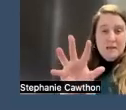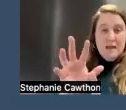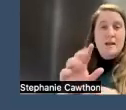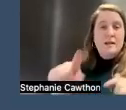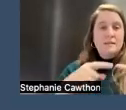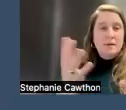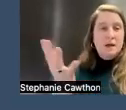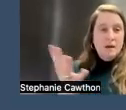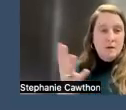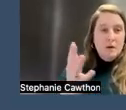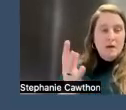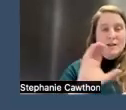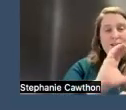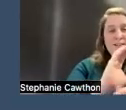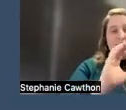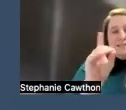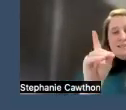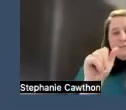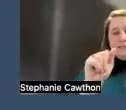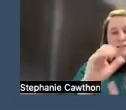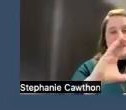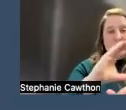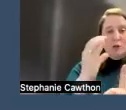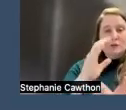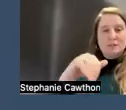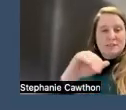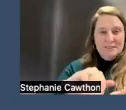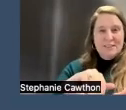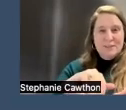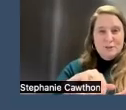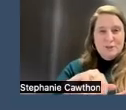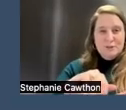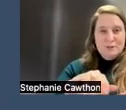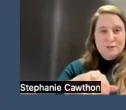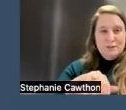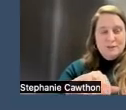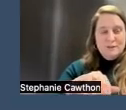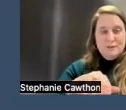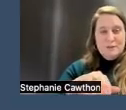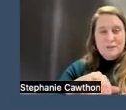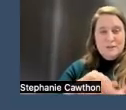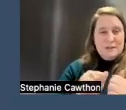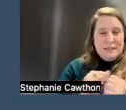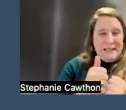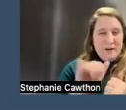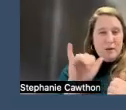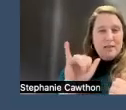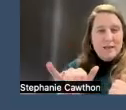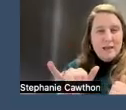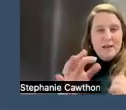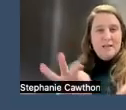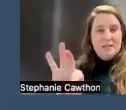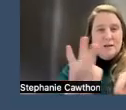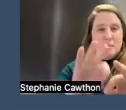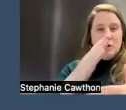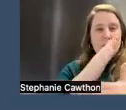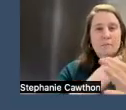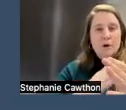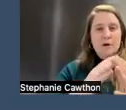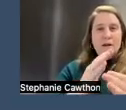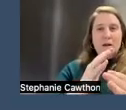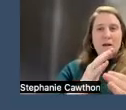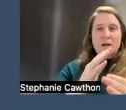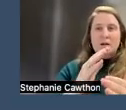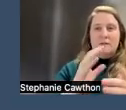And then the third spotlight was about disability, the Disability Cultural Center, and